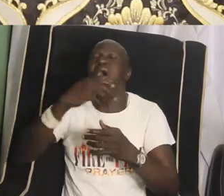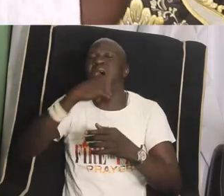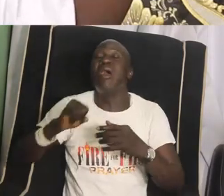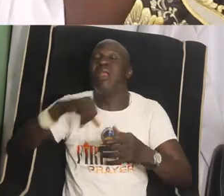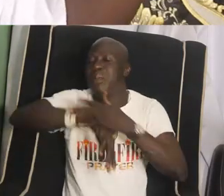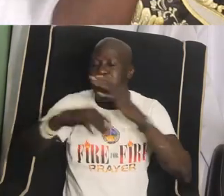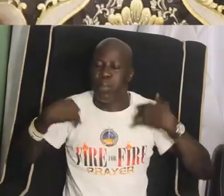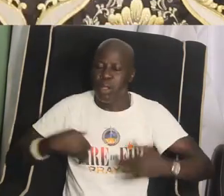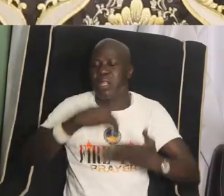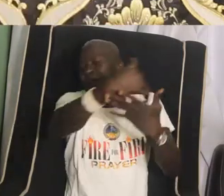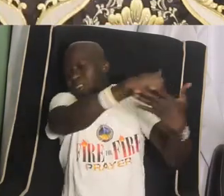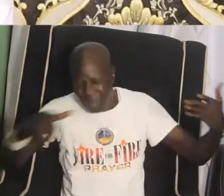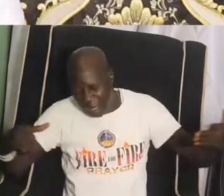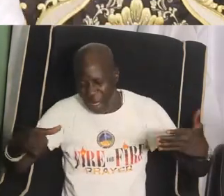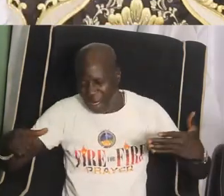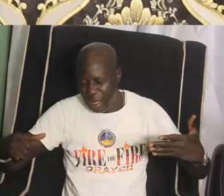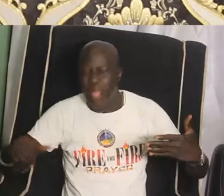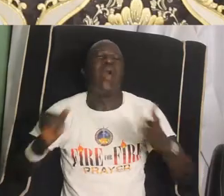glory.